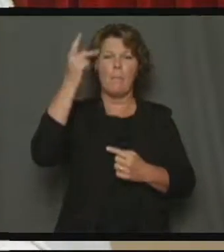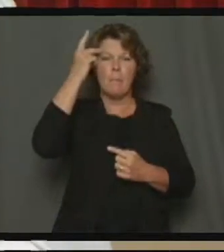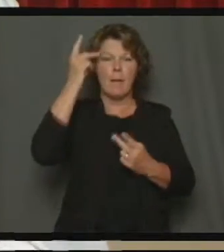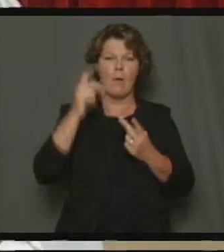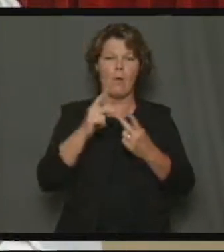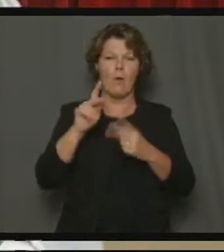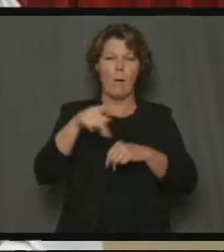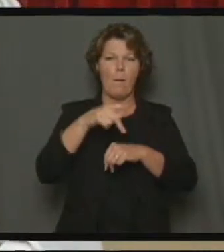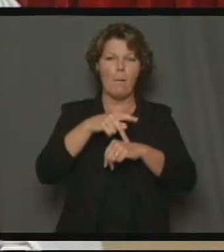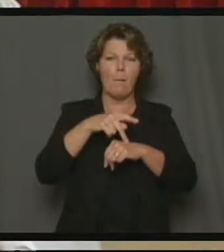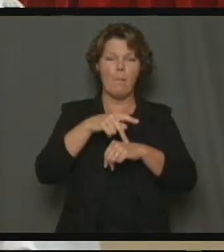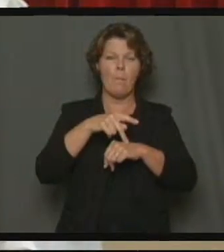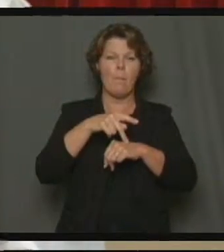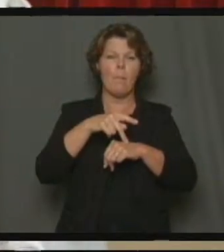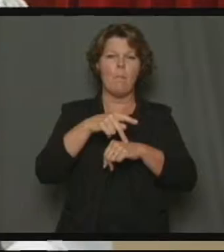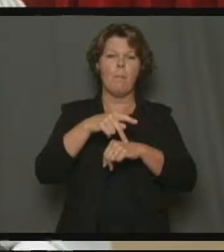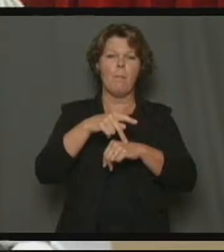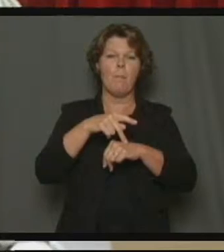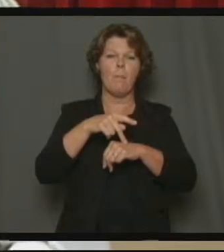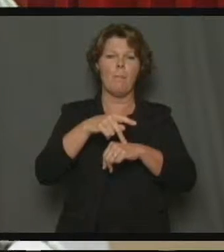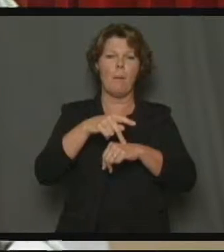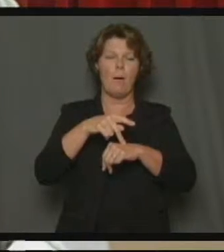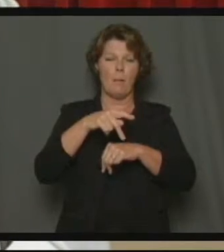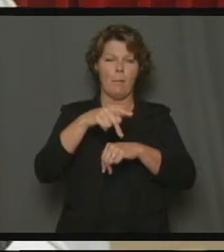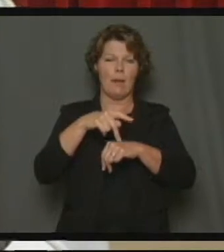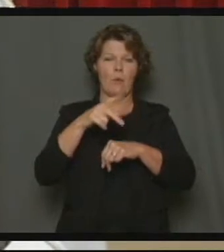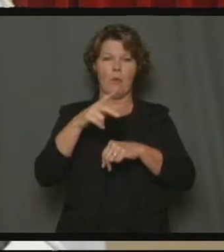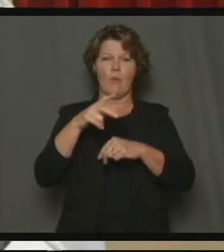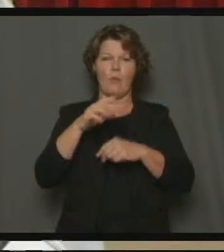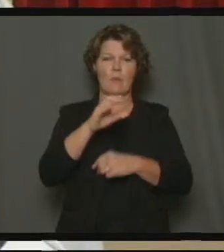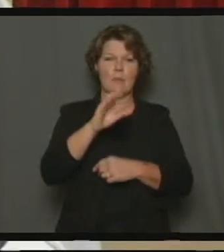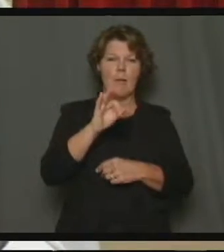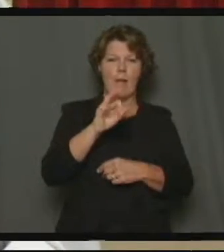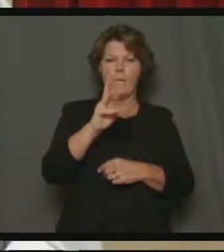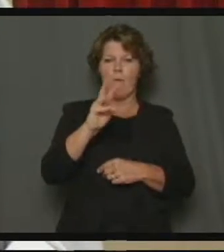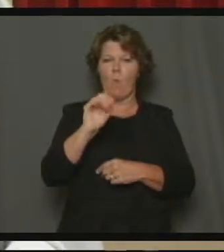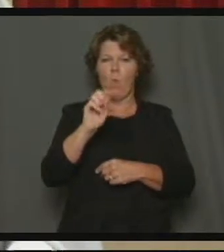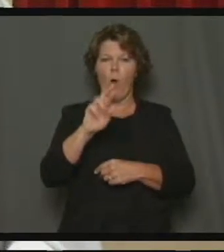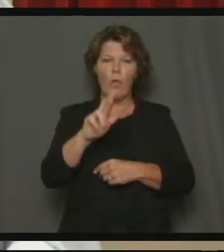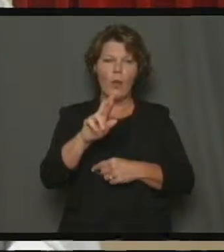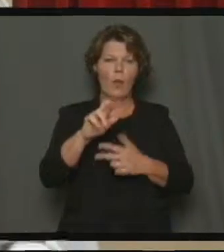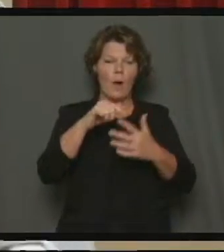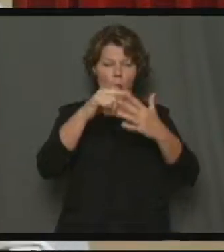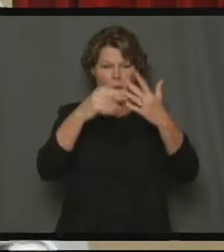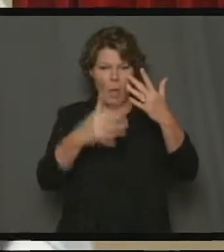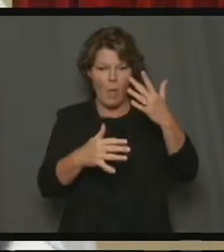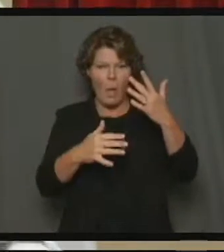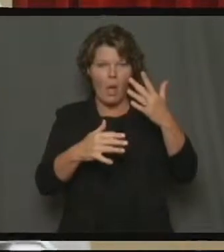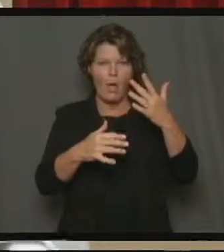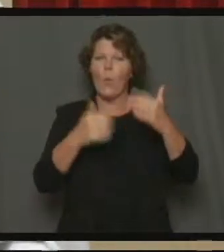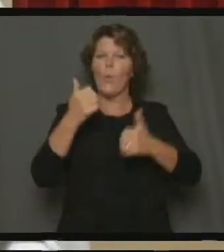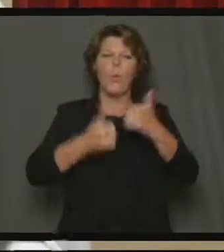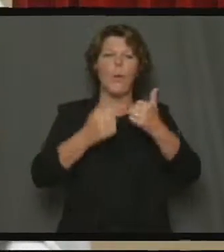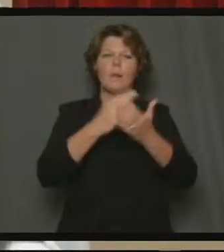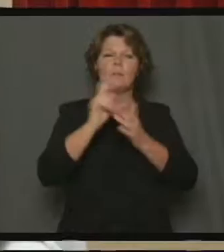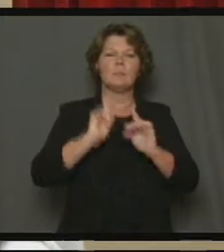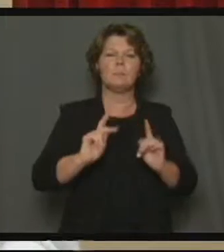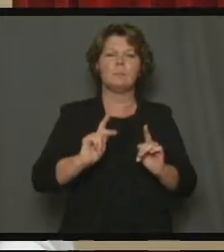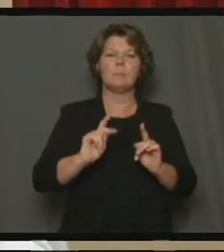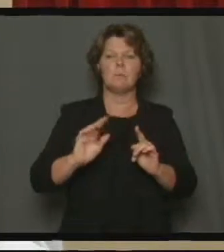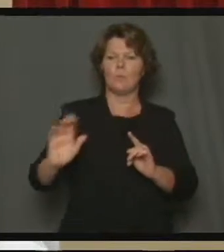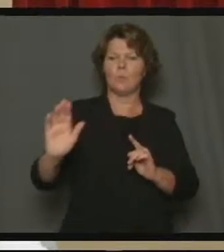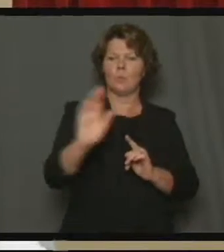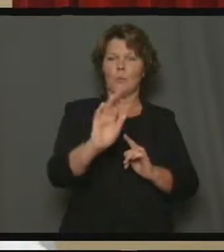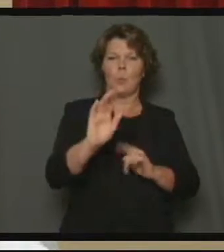St. Paul, St. Martin Luther, St. C.F.W. Walther, or whatever saint was a pillar of